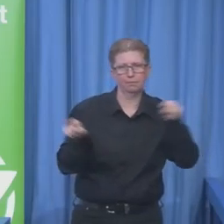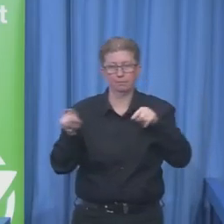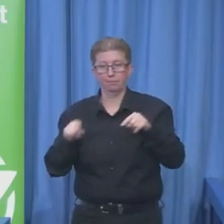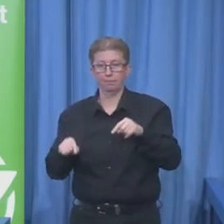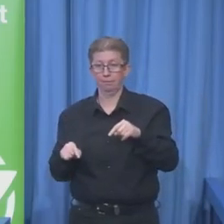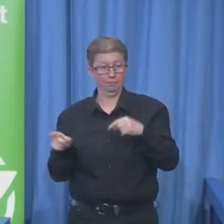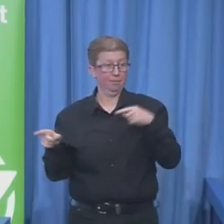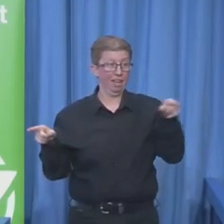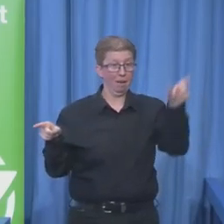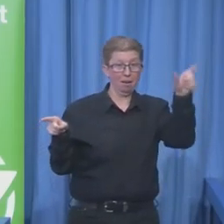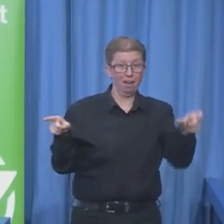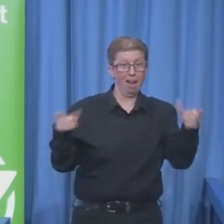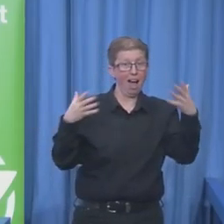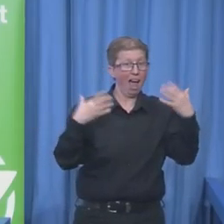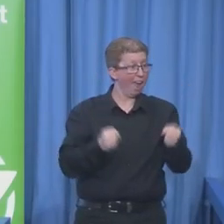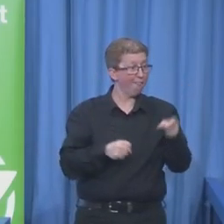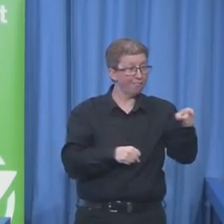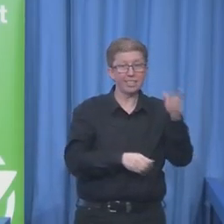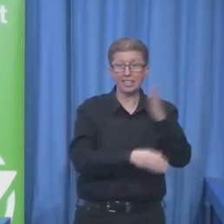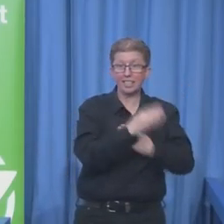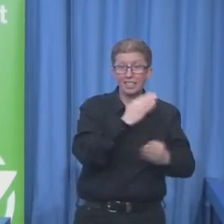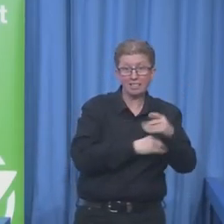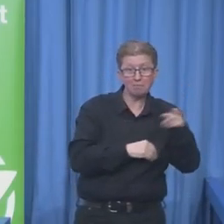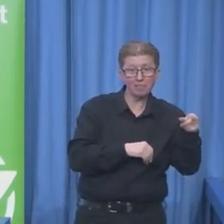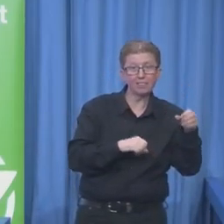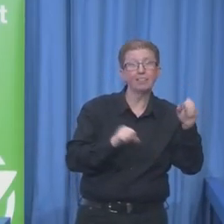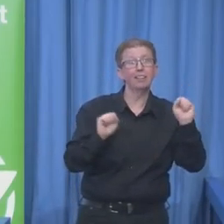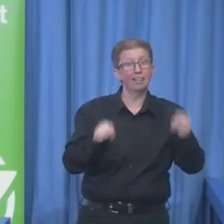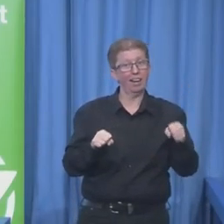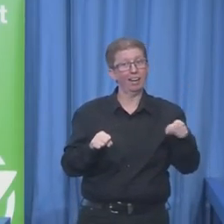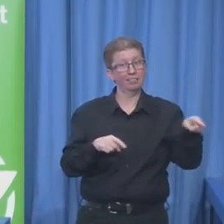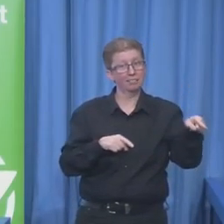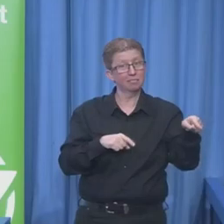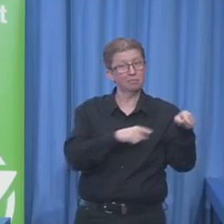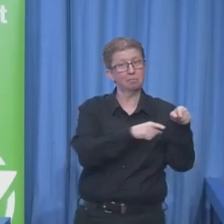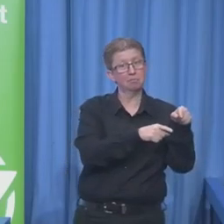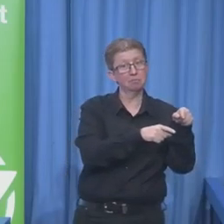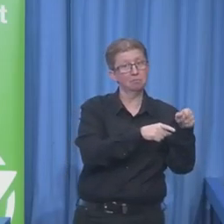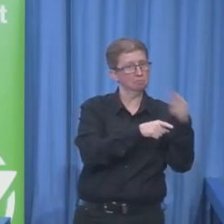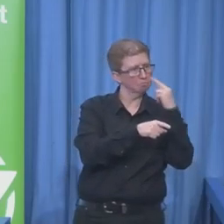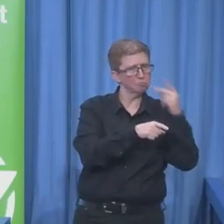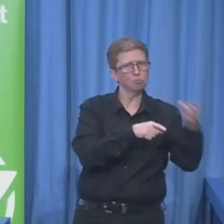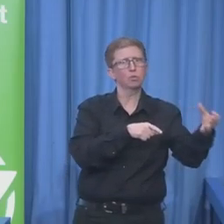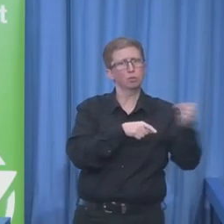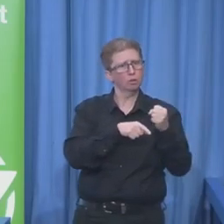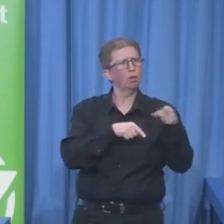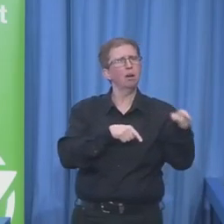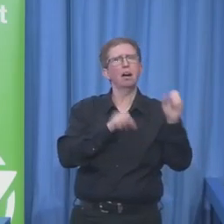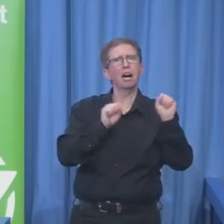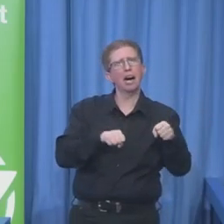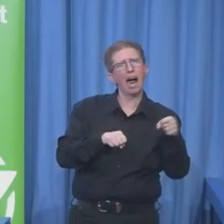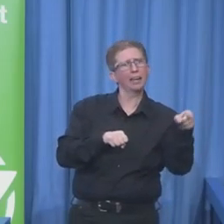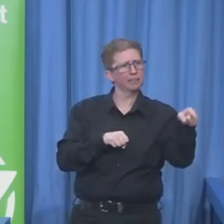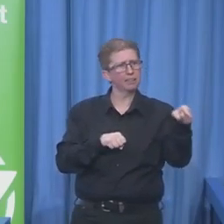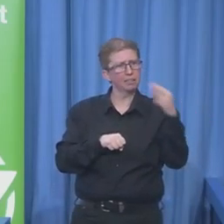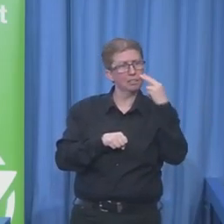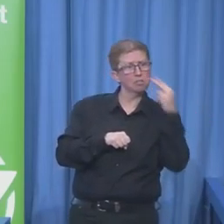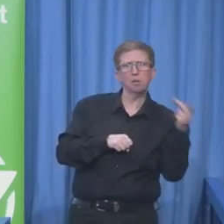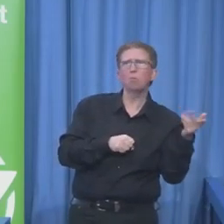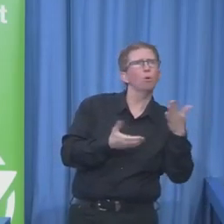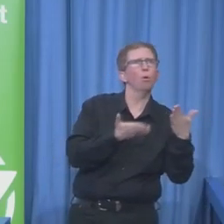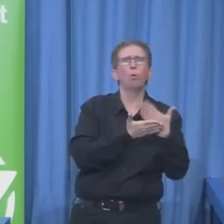personal environment. People can work alone or in groups. This group option might be an important